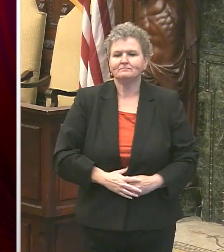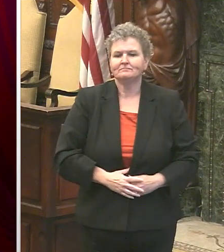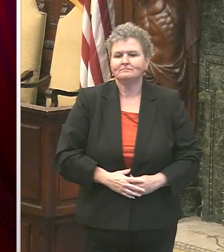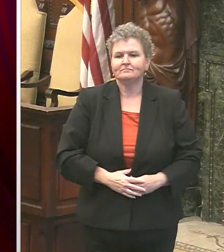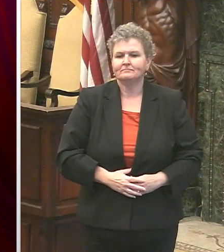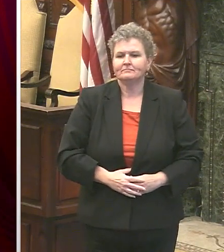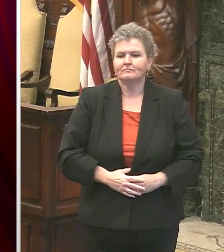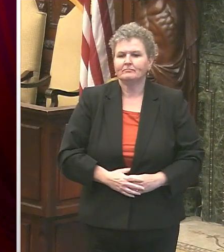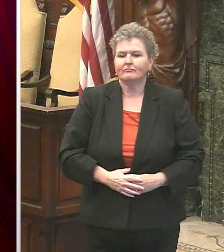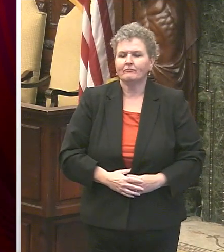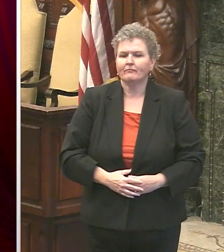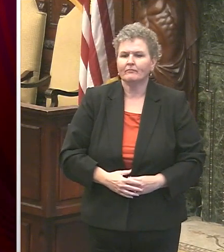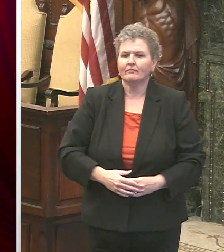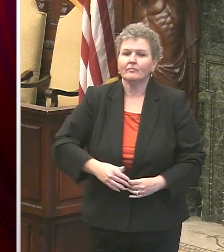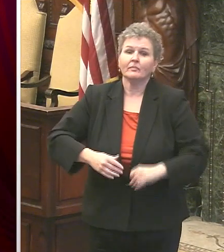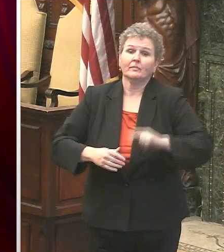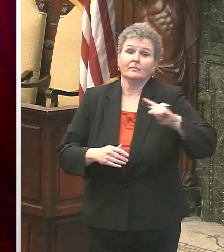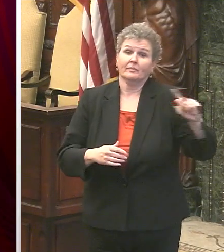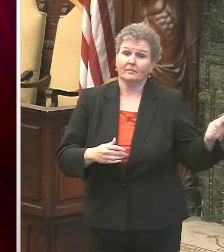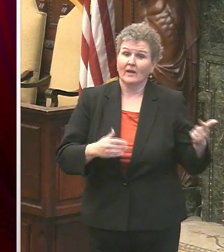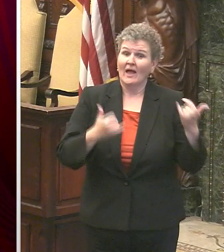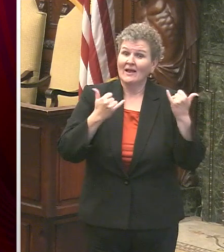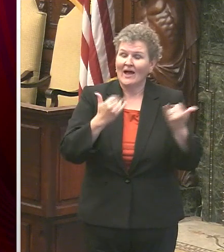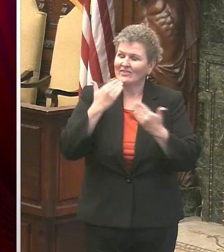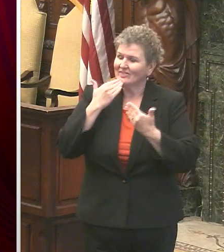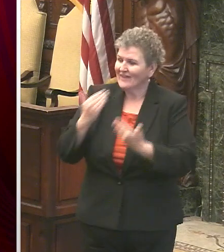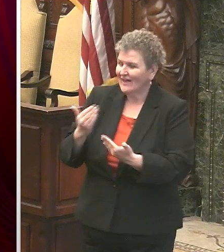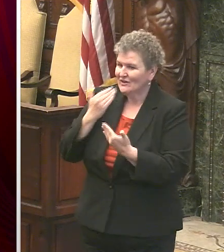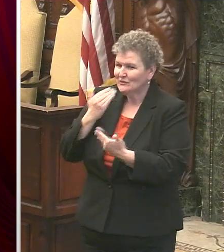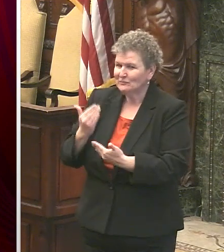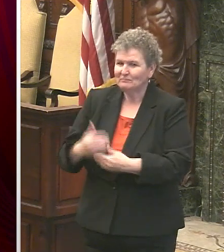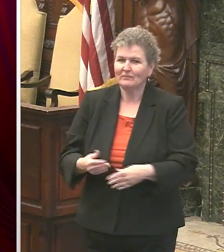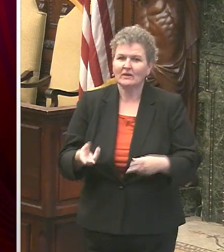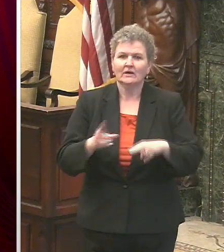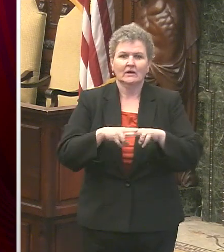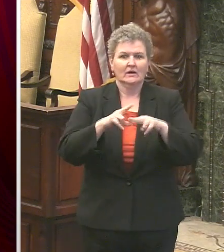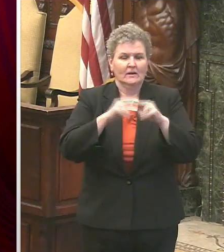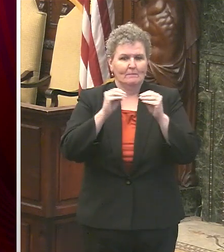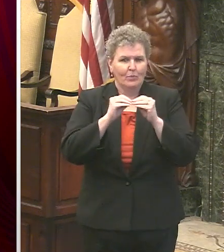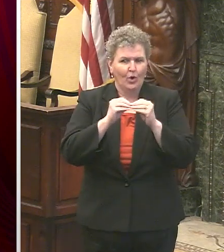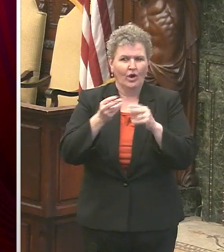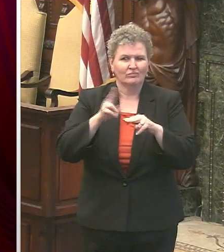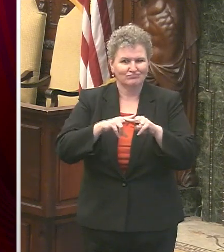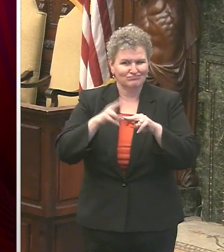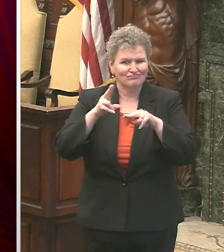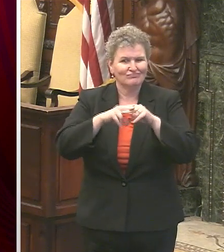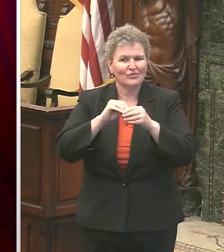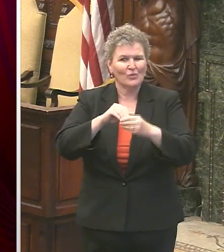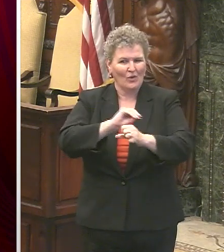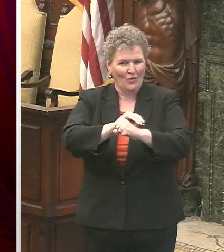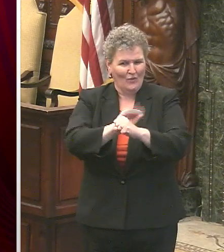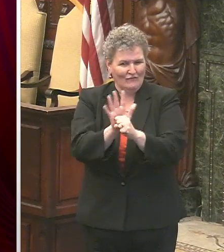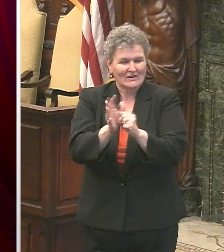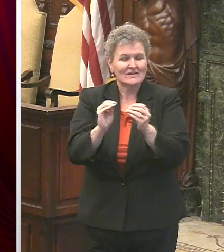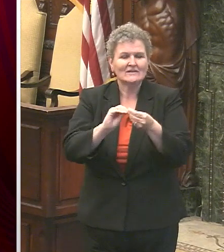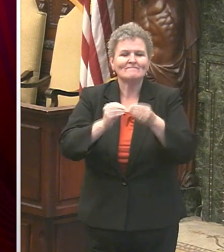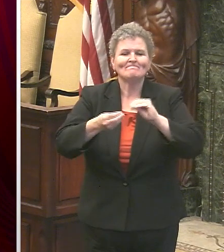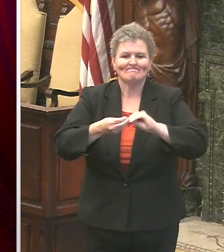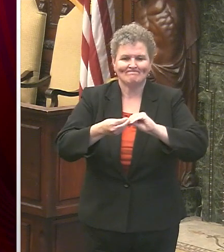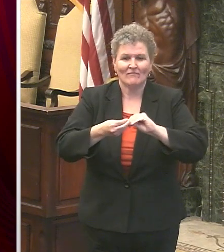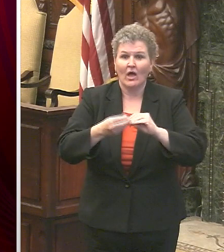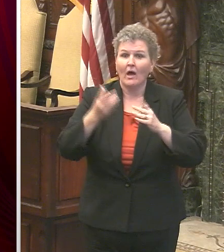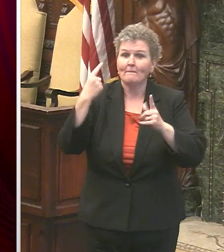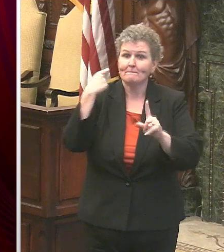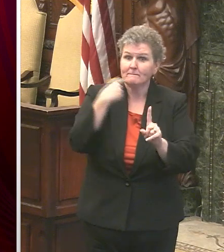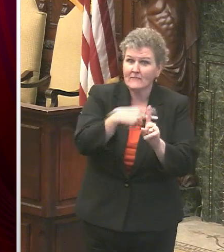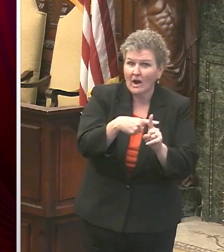Thank you very much, Mayor. We are seeing a continued increase in the daily case counts from the coronavirus infection. I'm going to update you on that and also talk